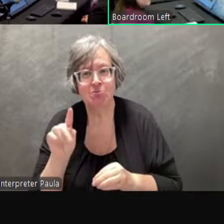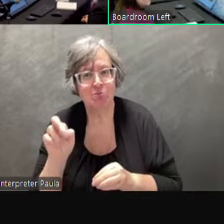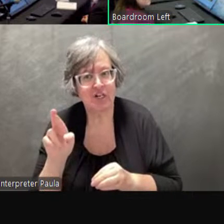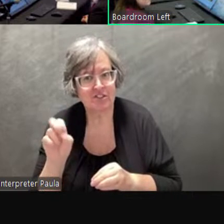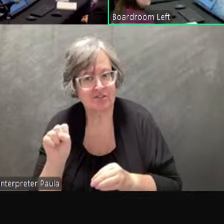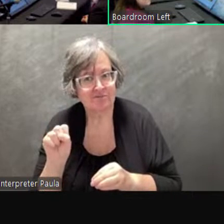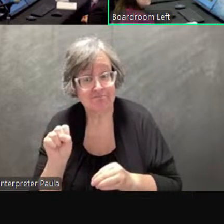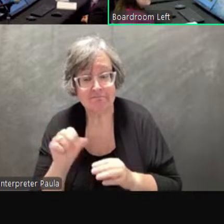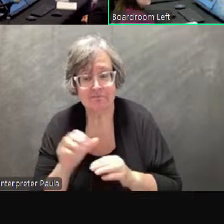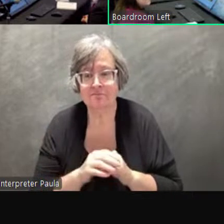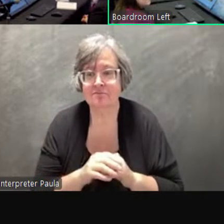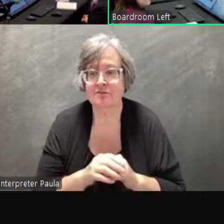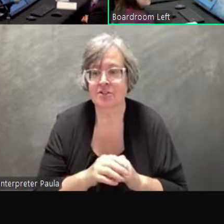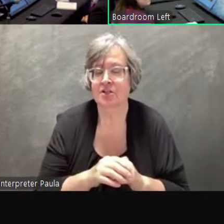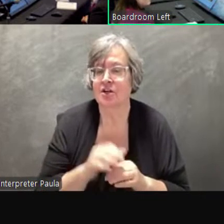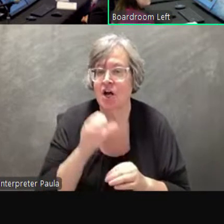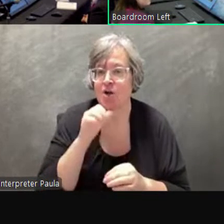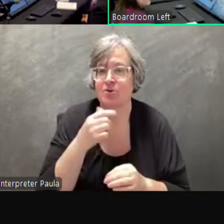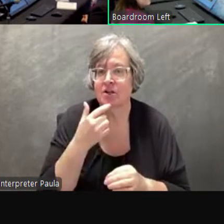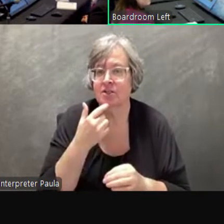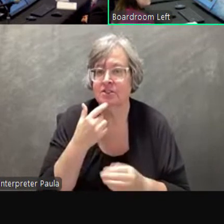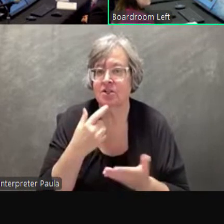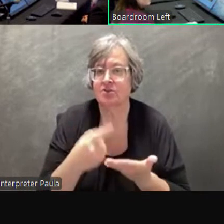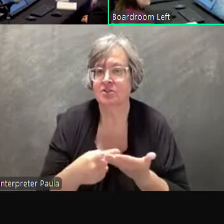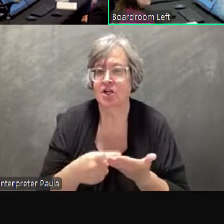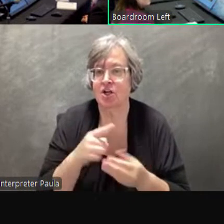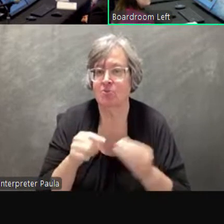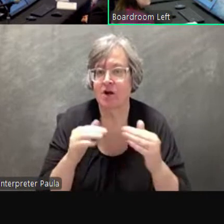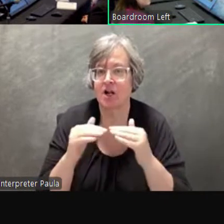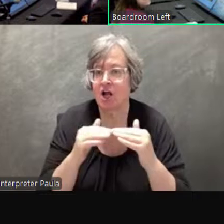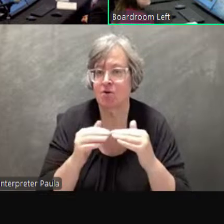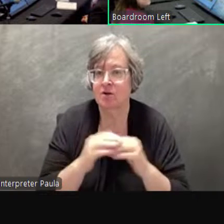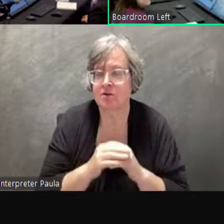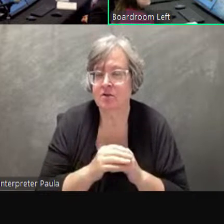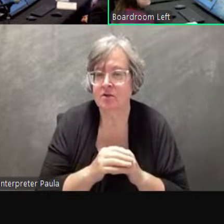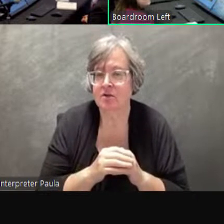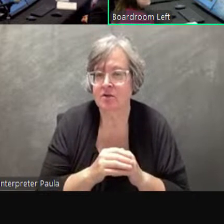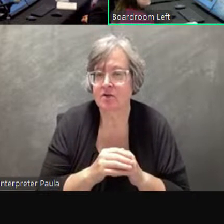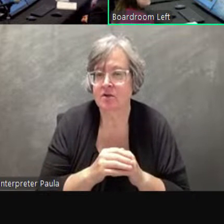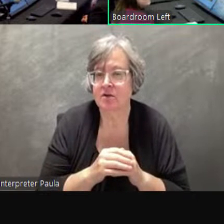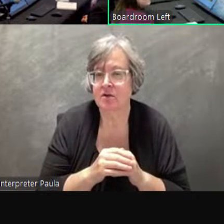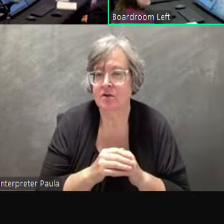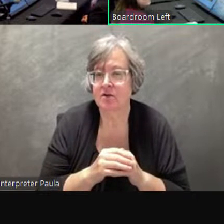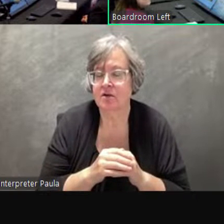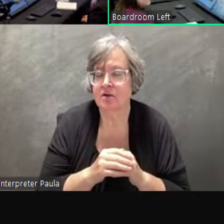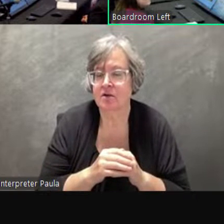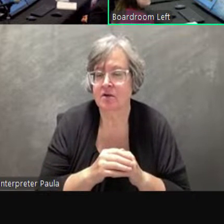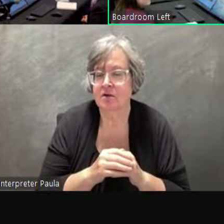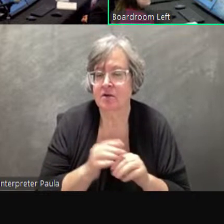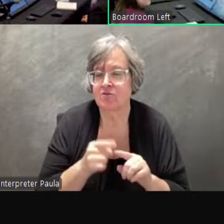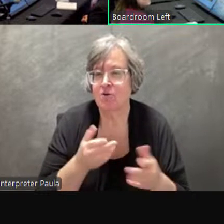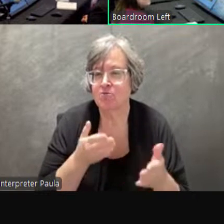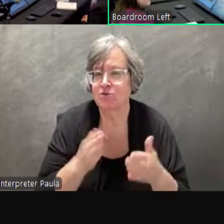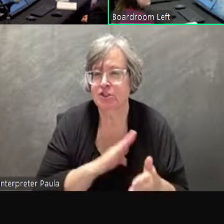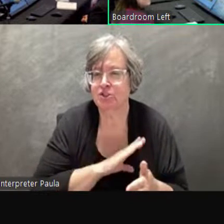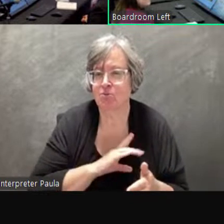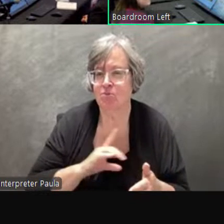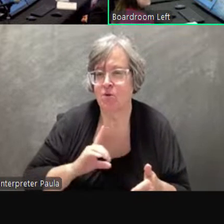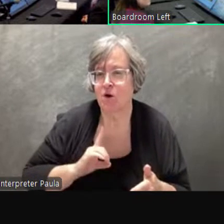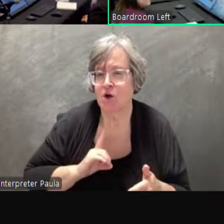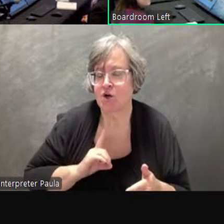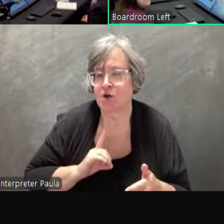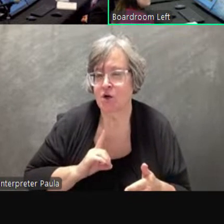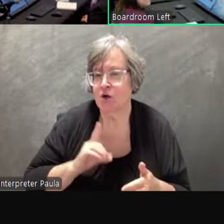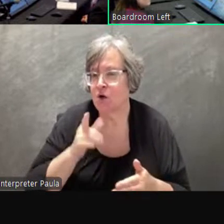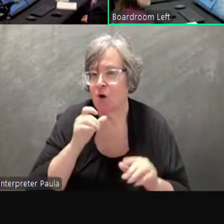lot more discussion about that than there is about equity. I don't want to say there isn't any discussion about equity because there is. And if from no one else than from the service board members themselves who go